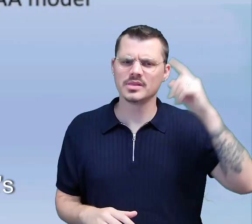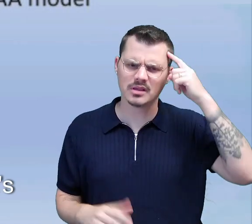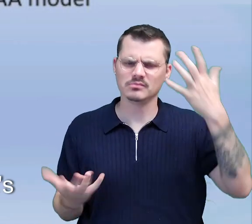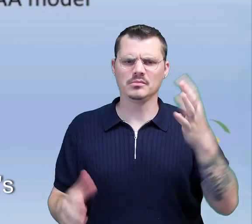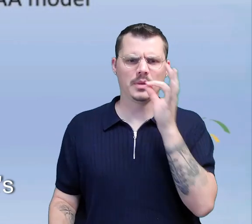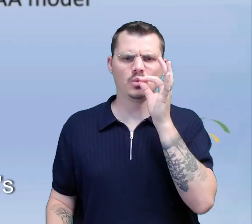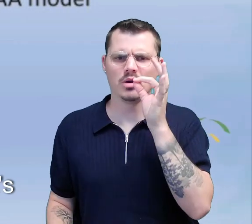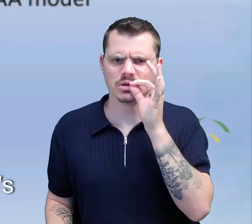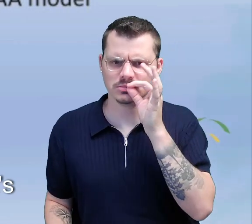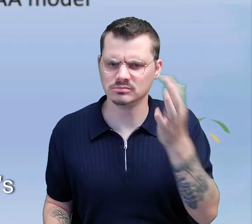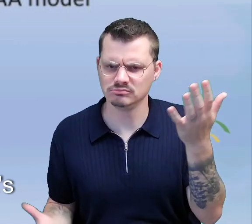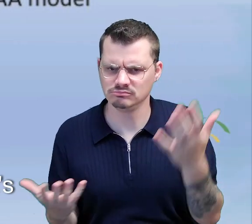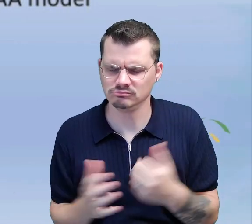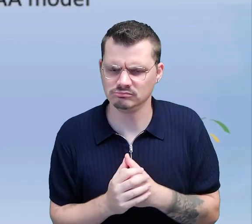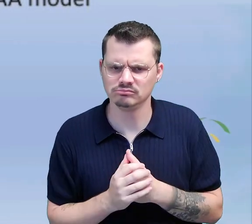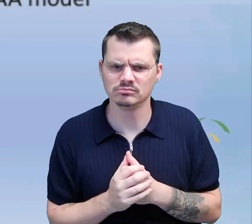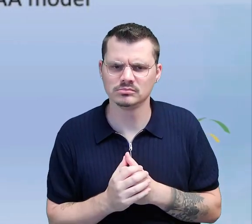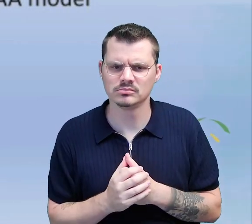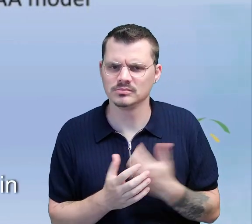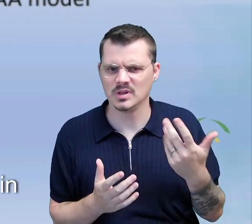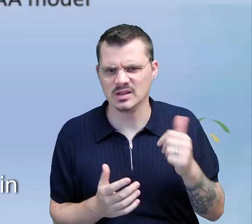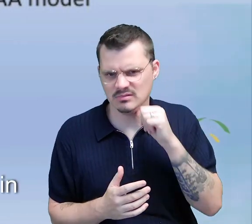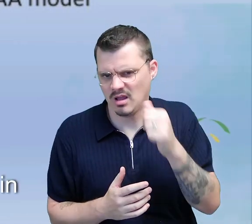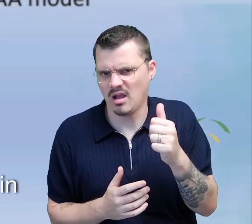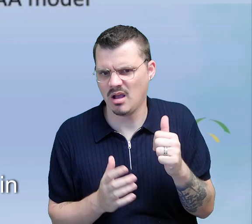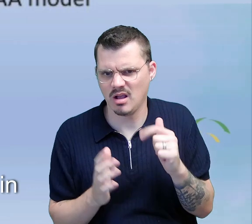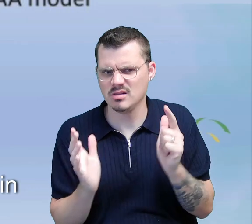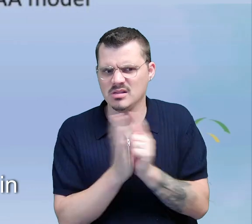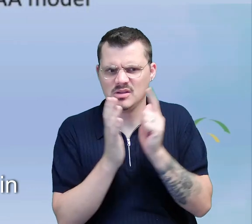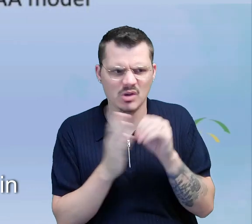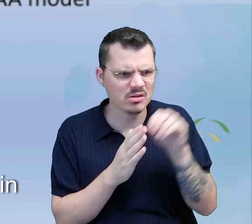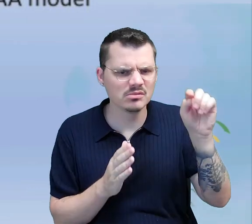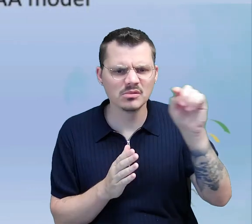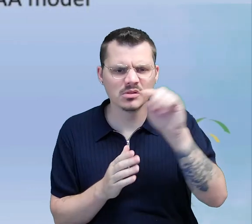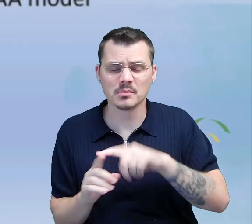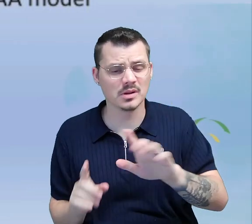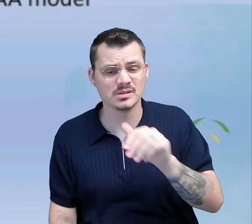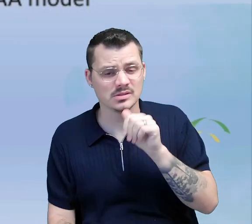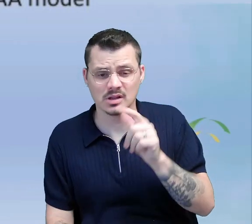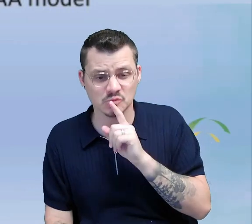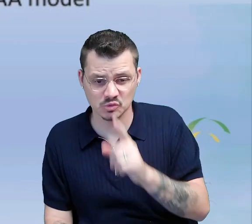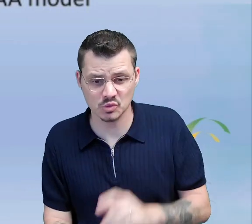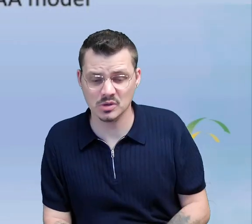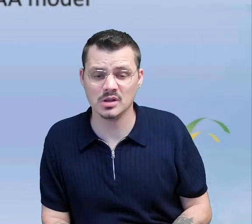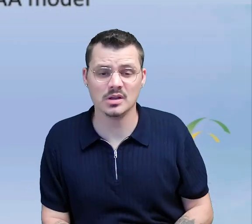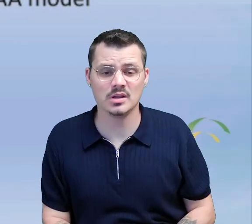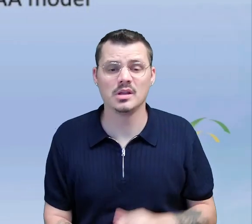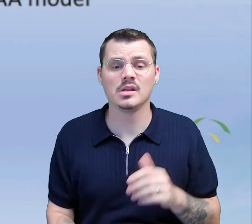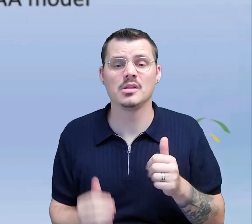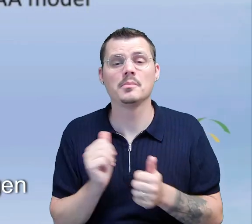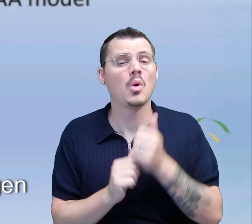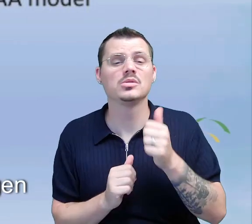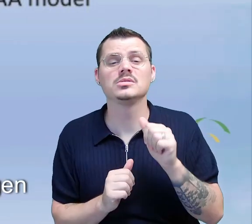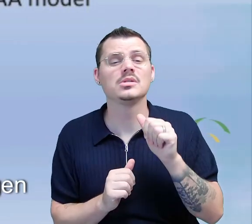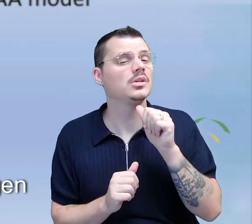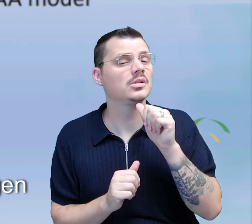well, how about marijuana? It's, you know, it's not even illegal a lot of places, but in fact, that's not the case.